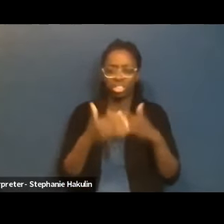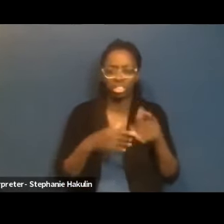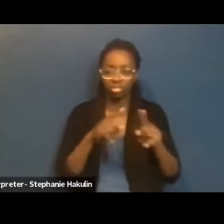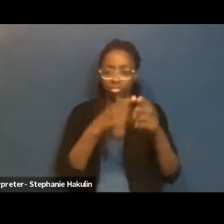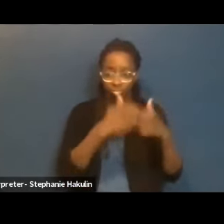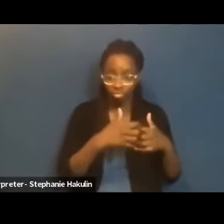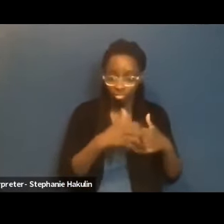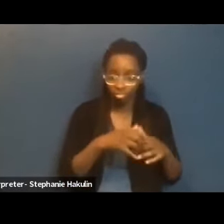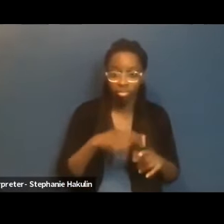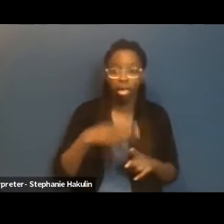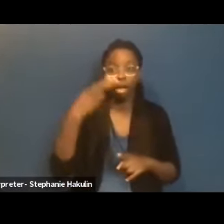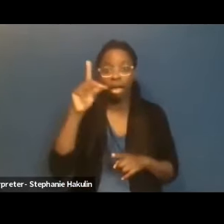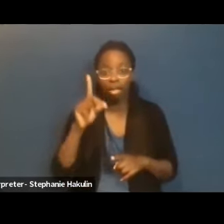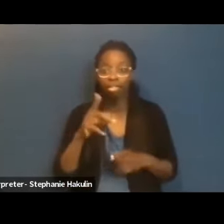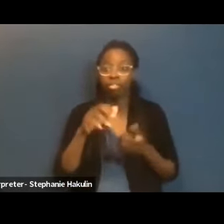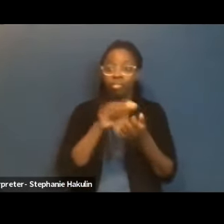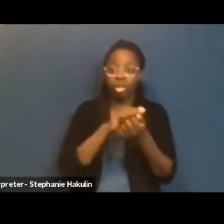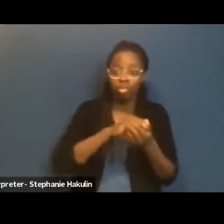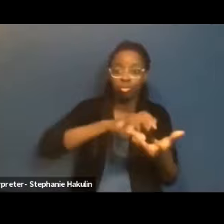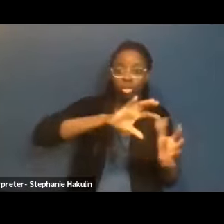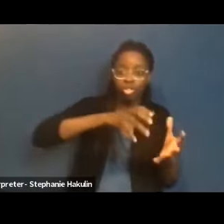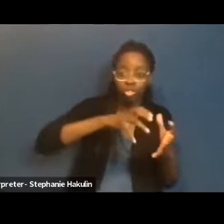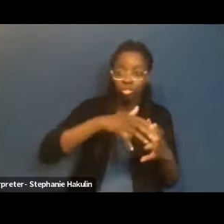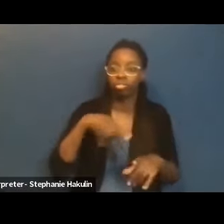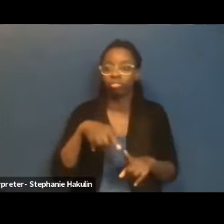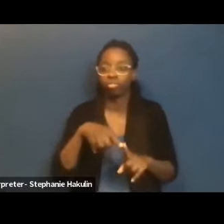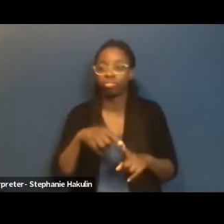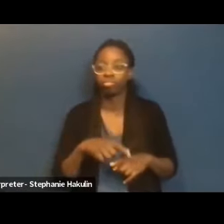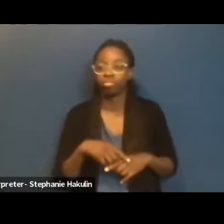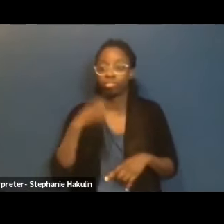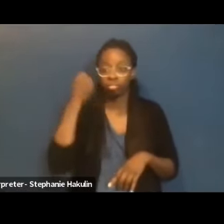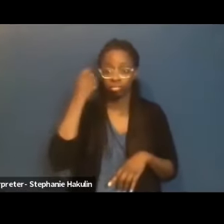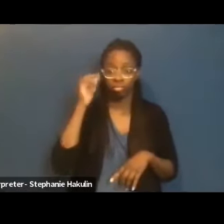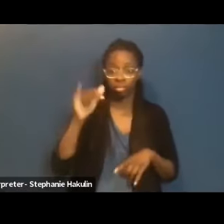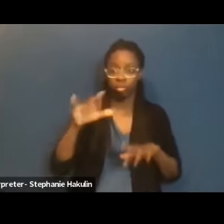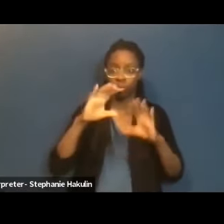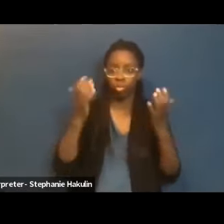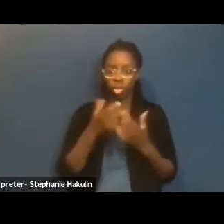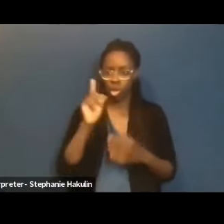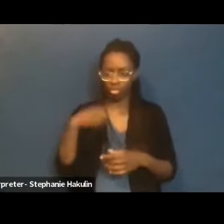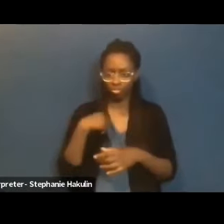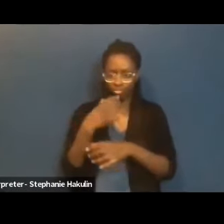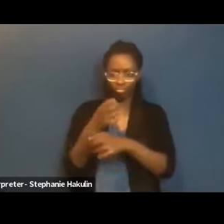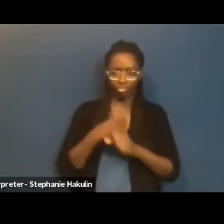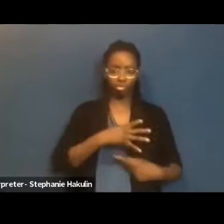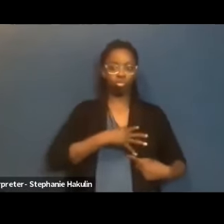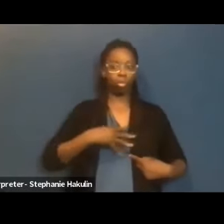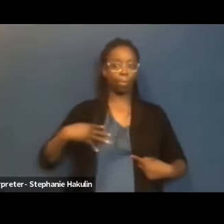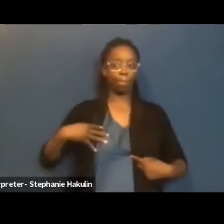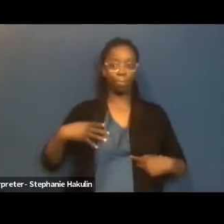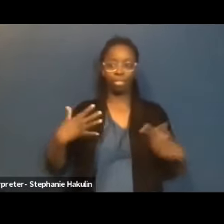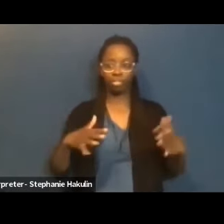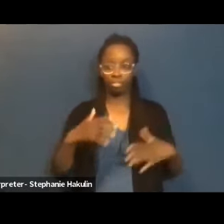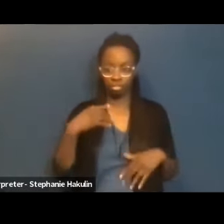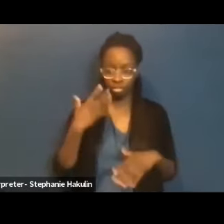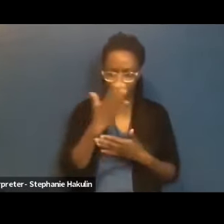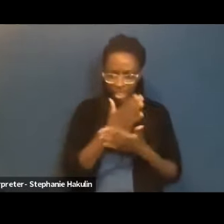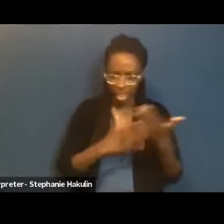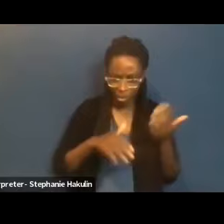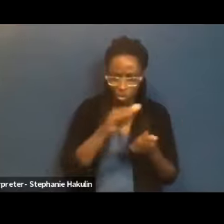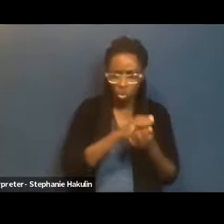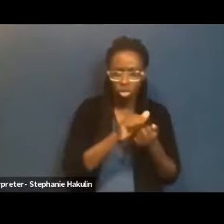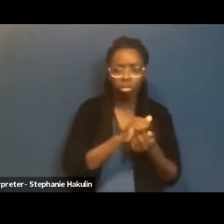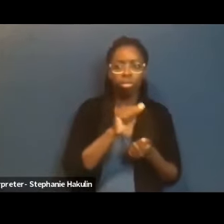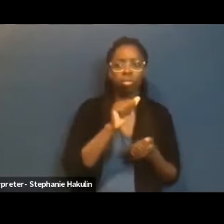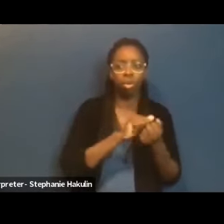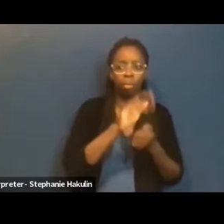time. Living in a world where we only gain strikes and stripes, we gotta hand wash our jumpsuits, scrub the bloodstains out from around the bullet